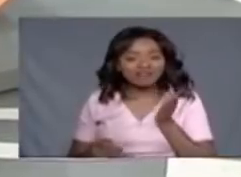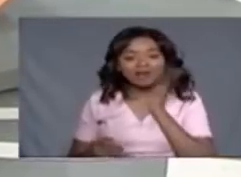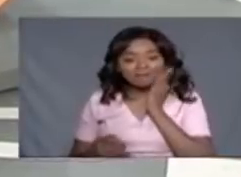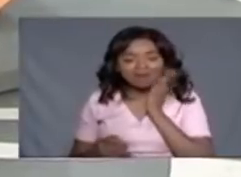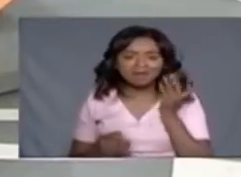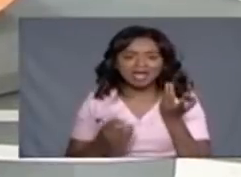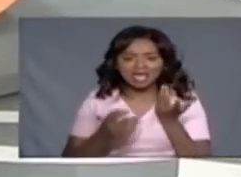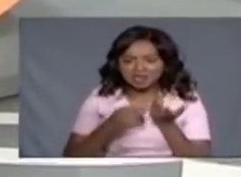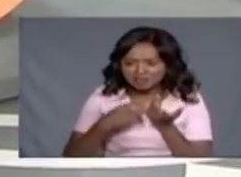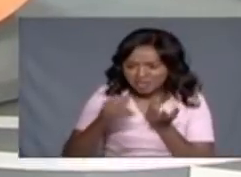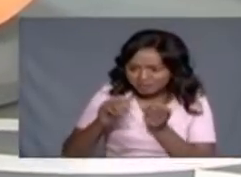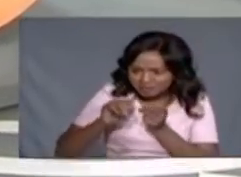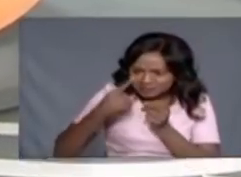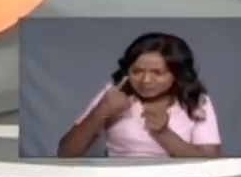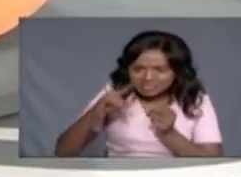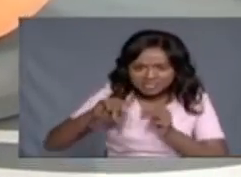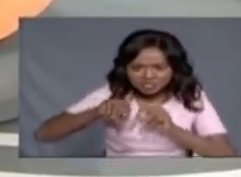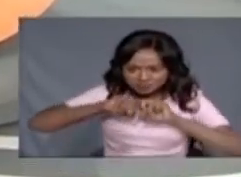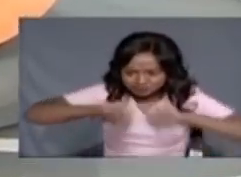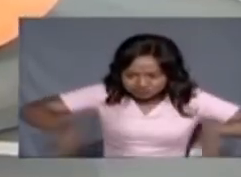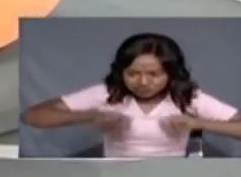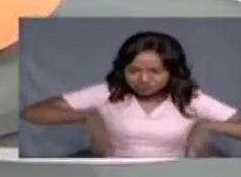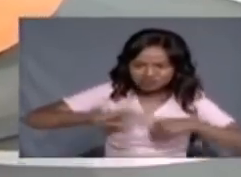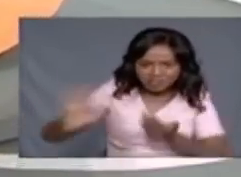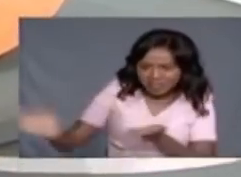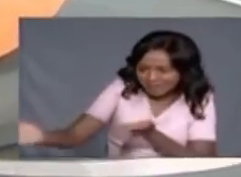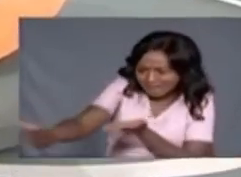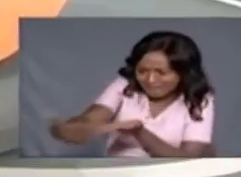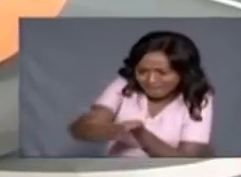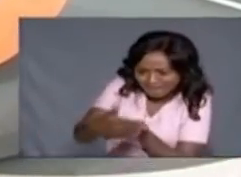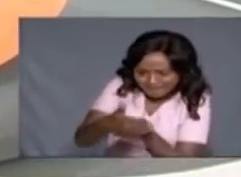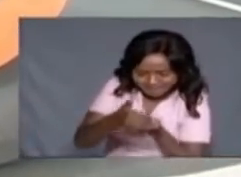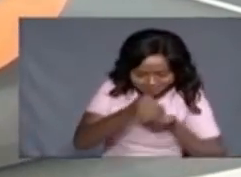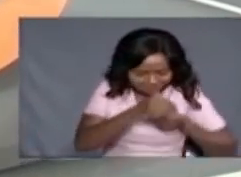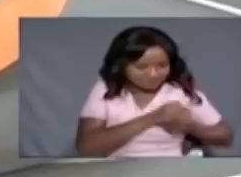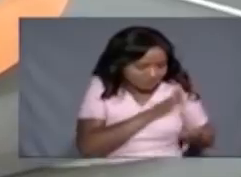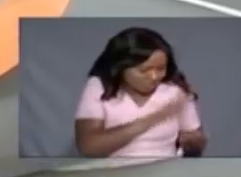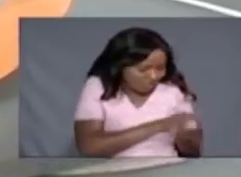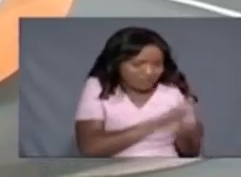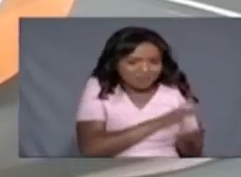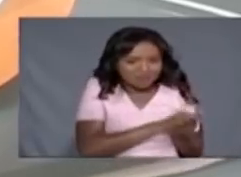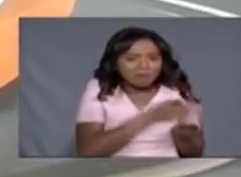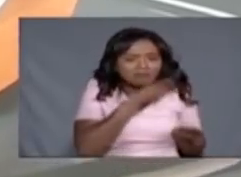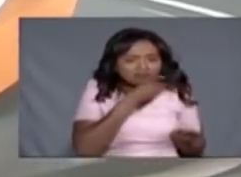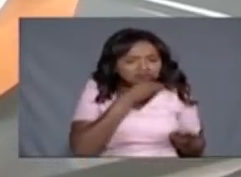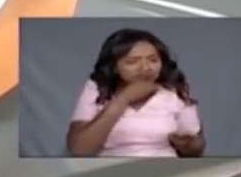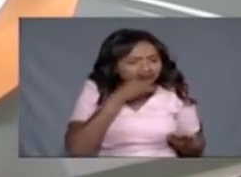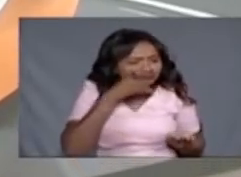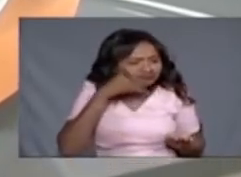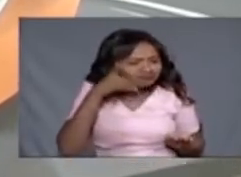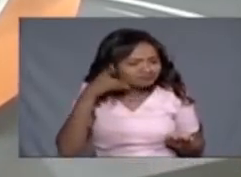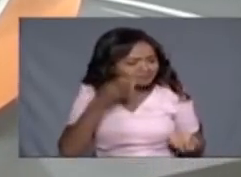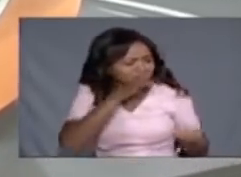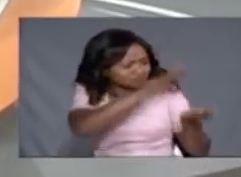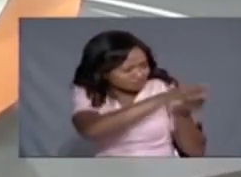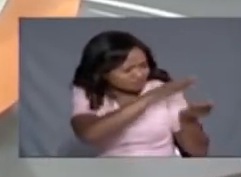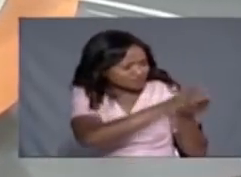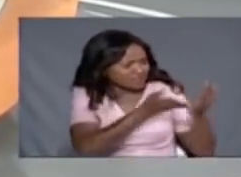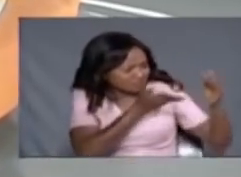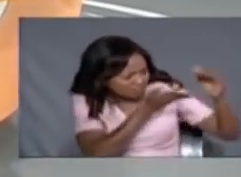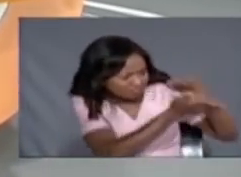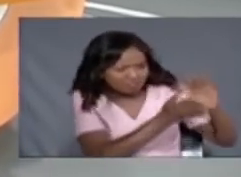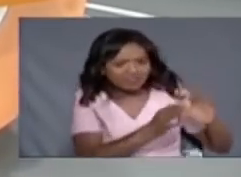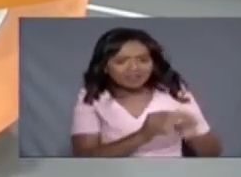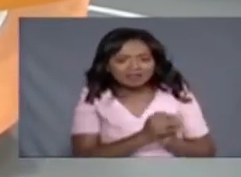in swamps. And since the locusts have eaten the food, then they will store them, they will dry them and store them in the granary. And there will be no